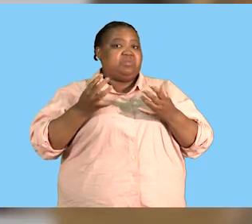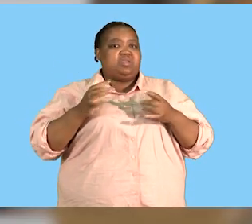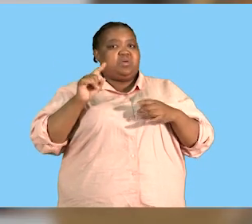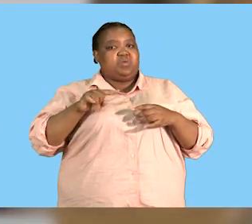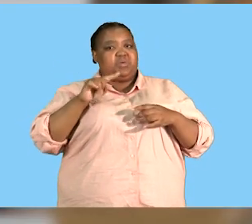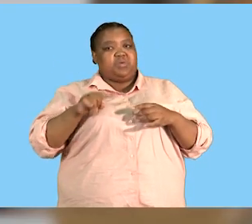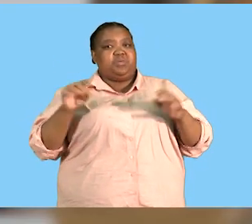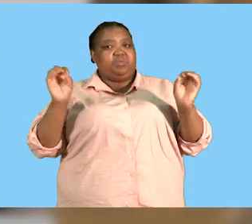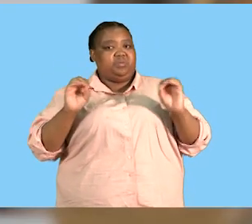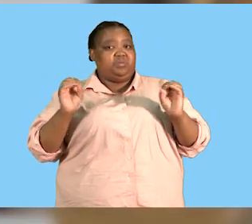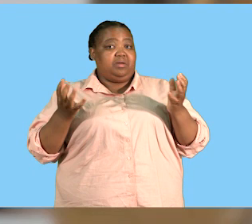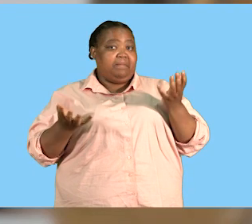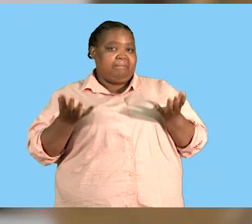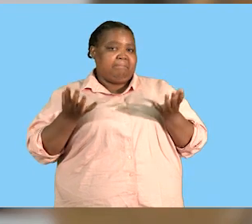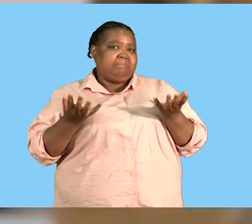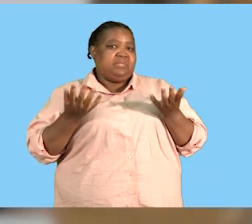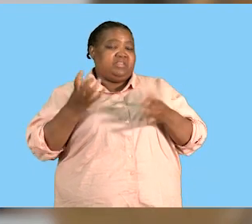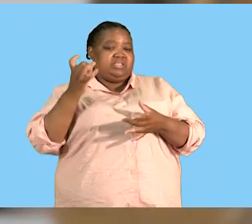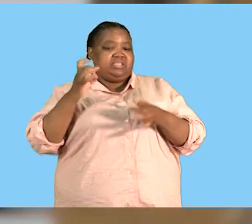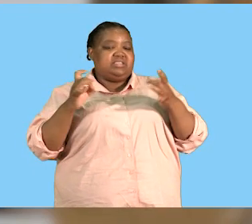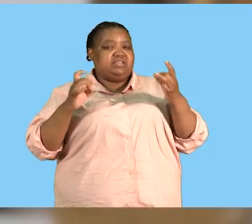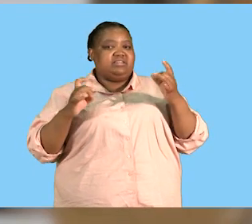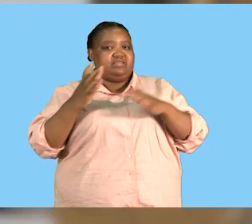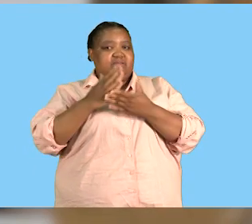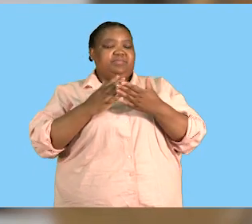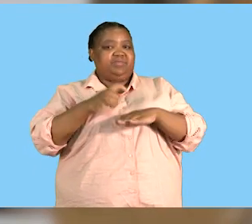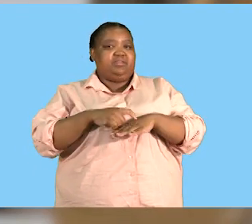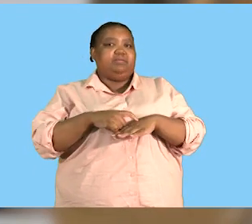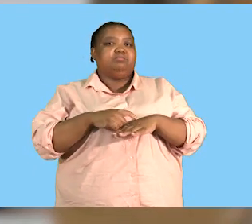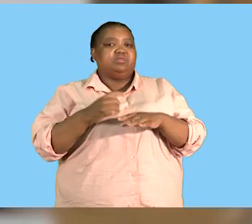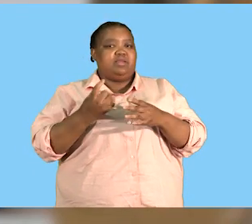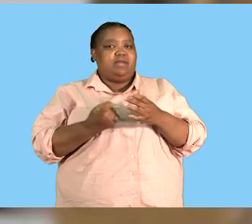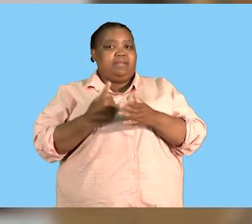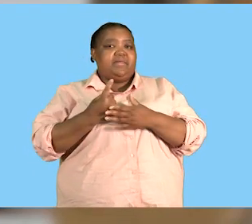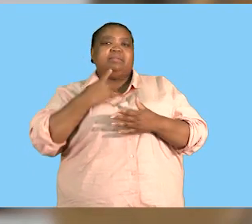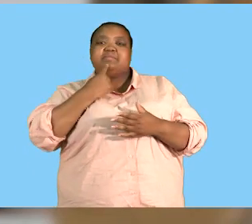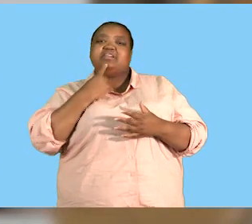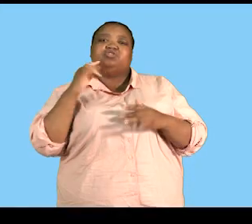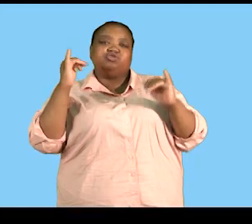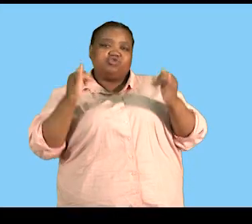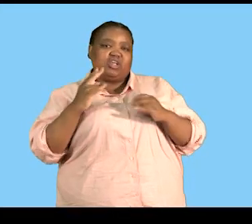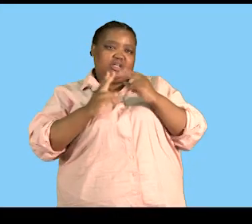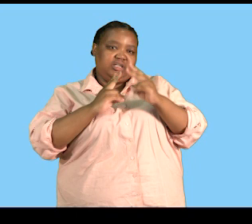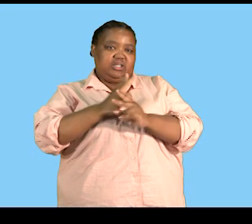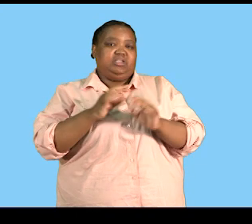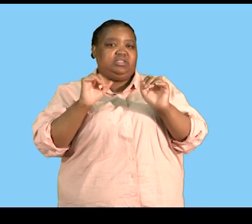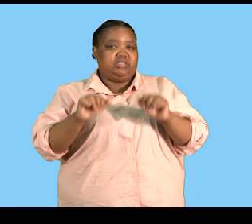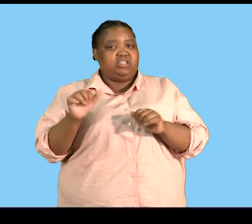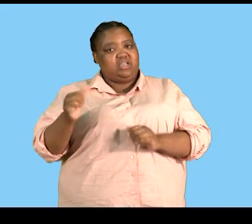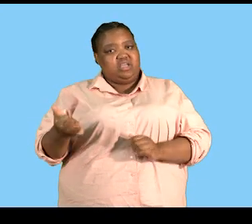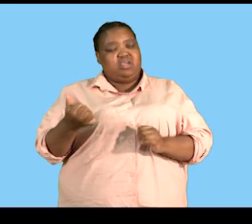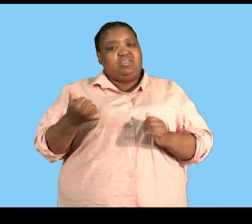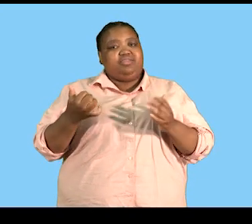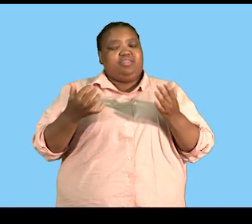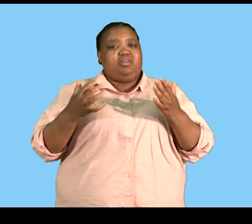incorrect. Sometimes that might be a catch, but just double check. Let's look at